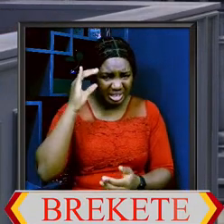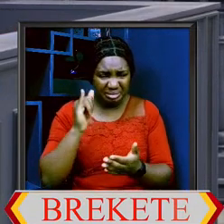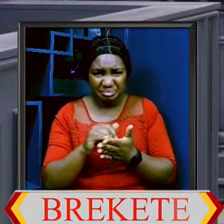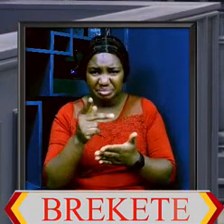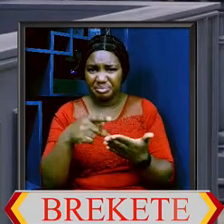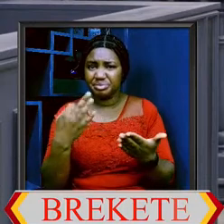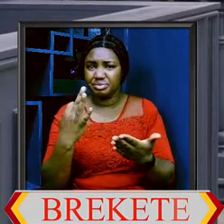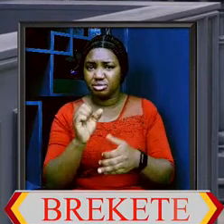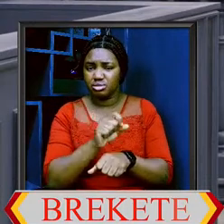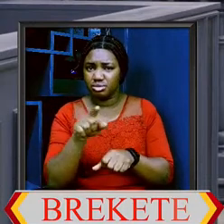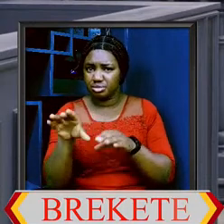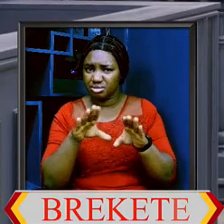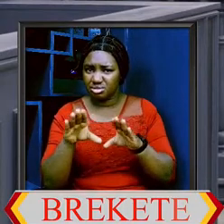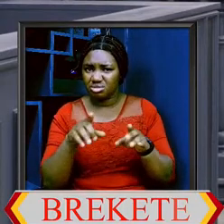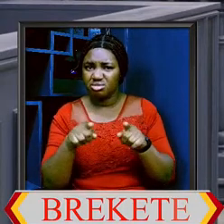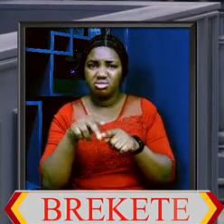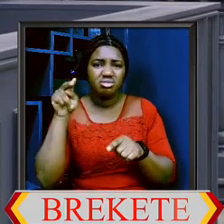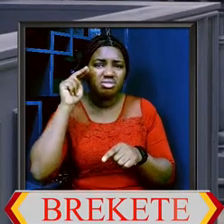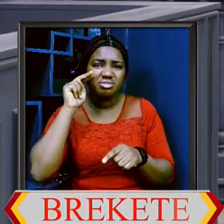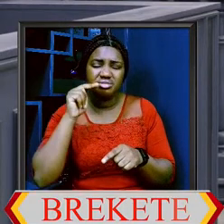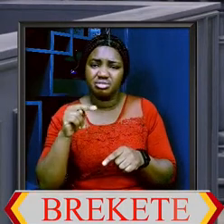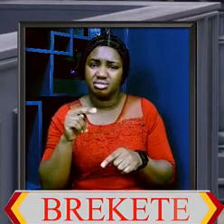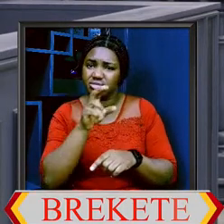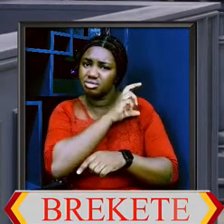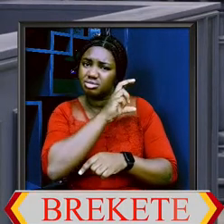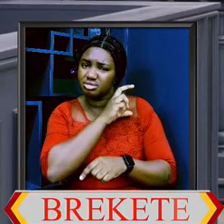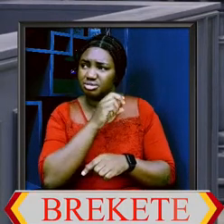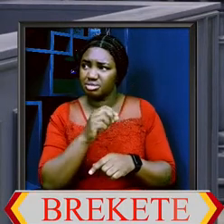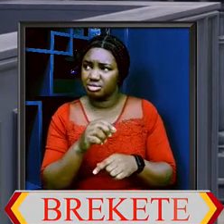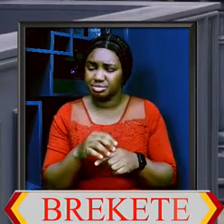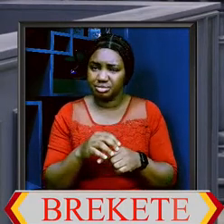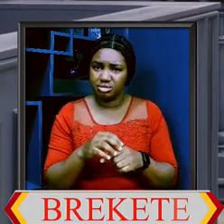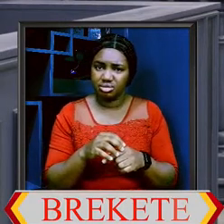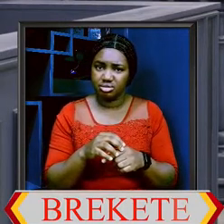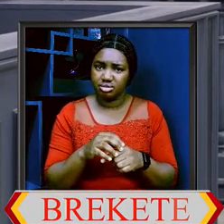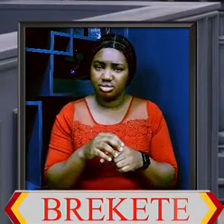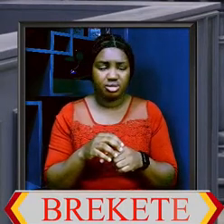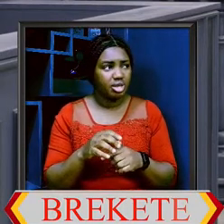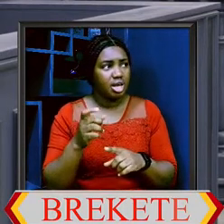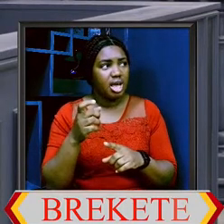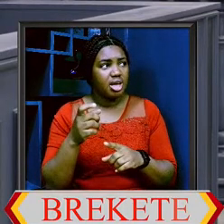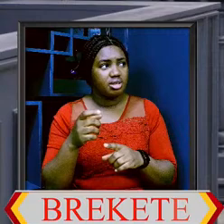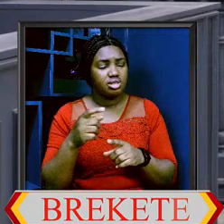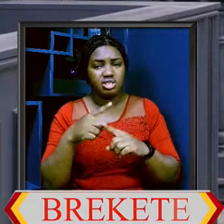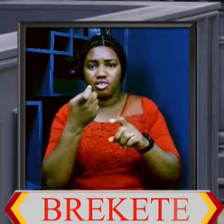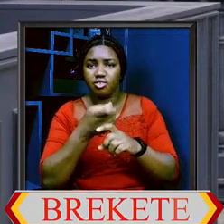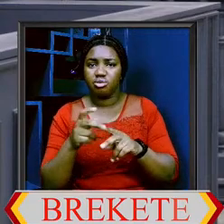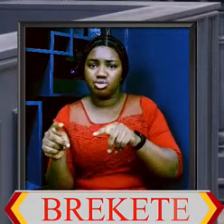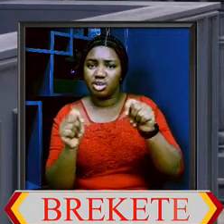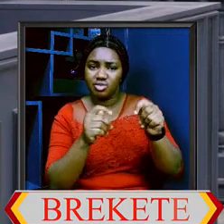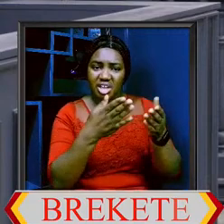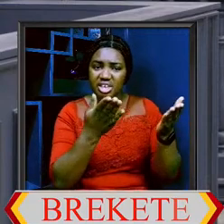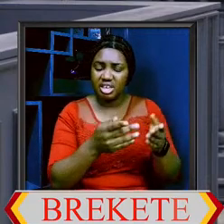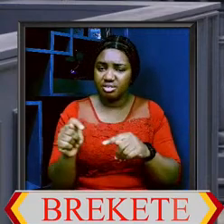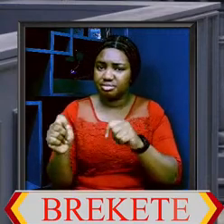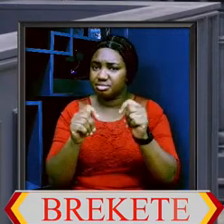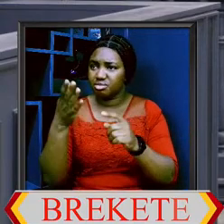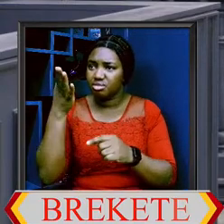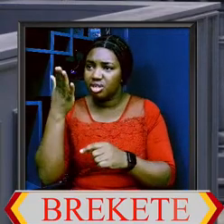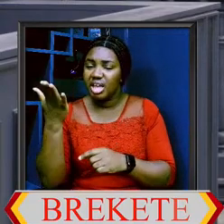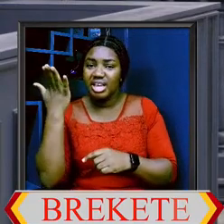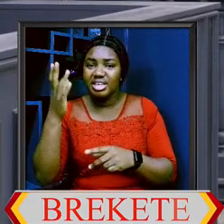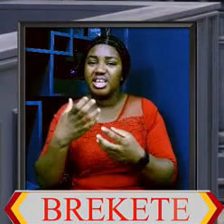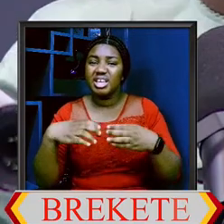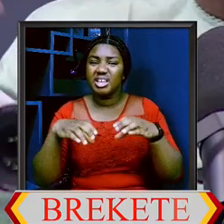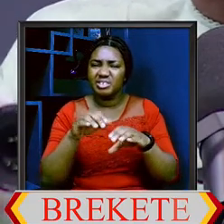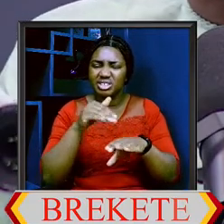do as a Nigerian police officer he get time apart from transfer here transfer there transfer they